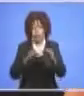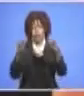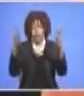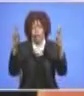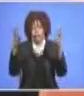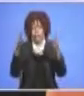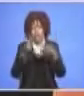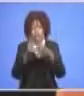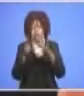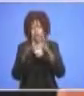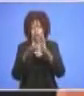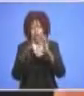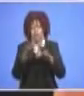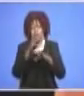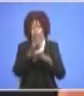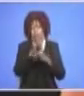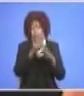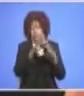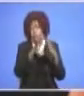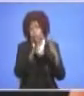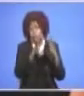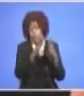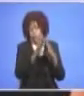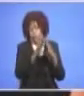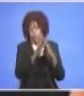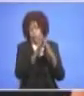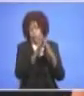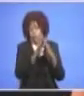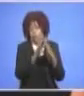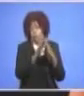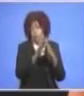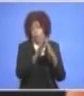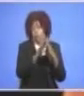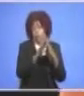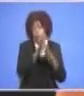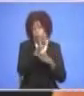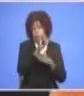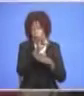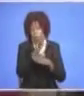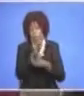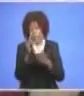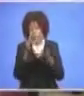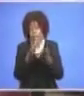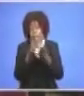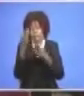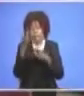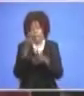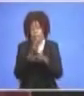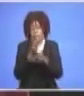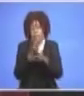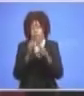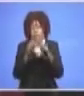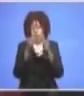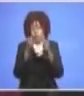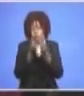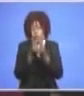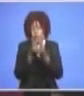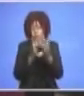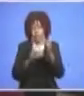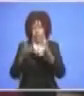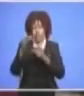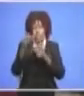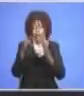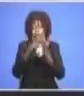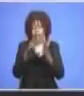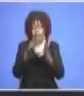highlighting the story of the Valley Boys and to thank the thousands of Bahamians who helped to keep the group and to help them achieve this milestone.